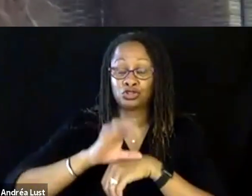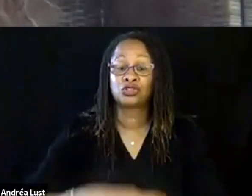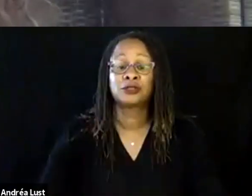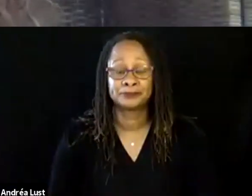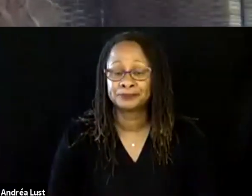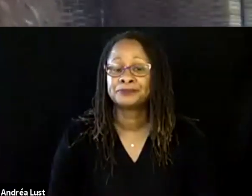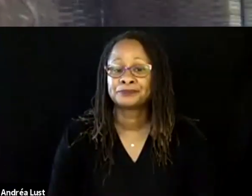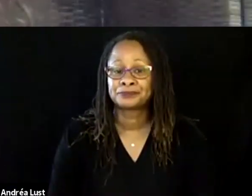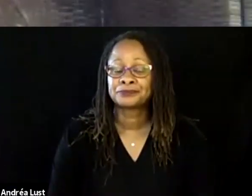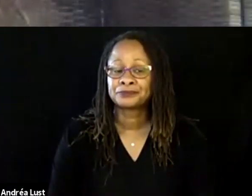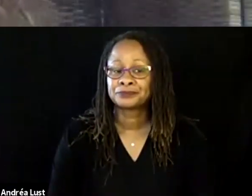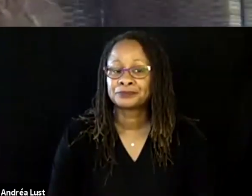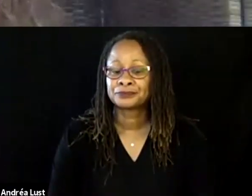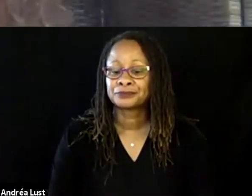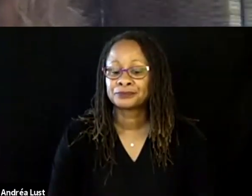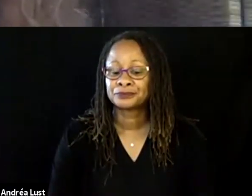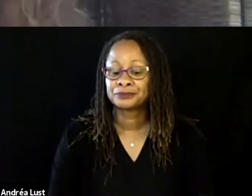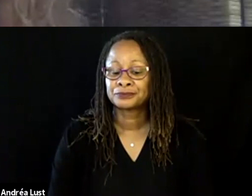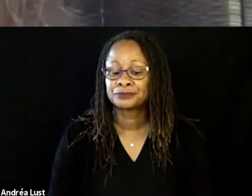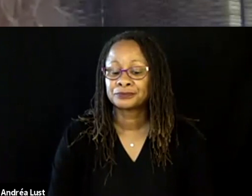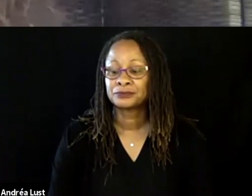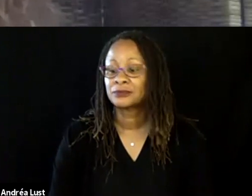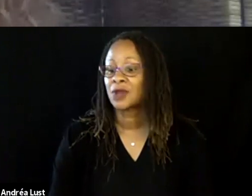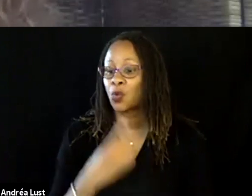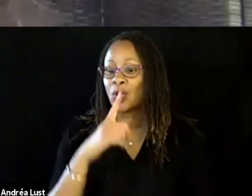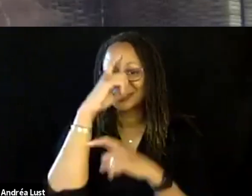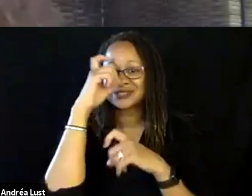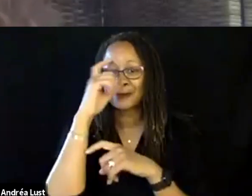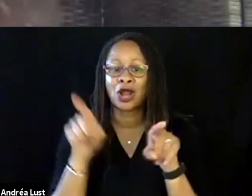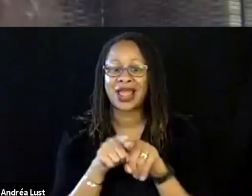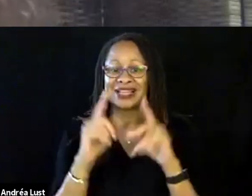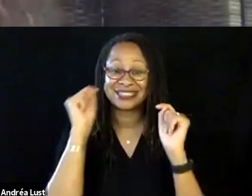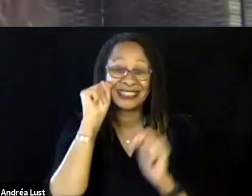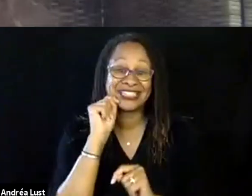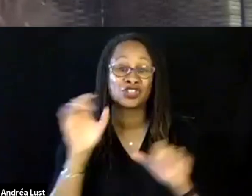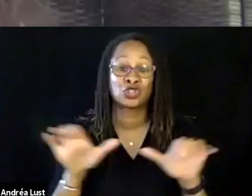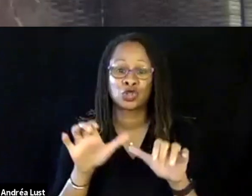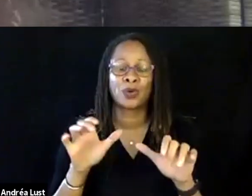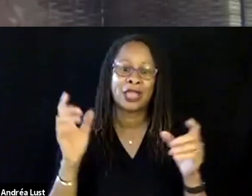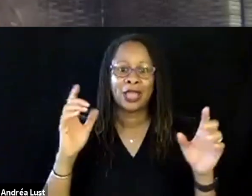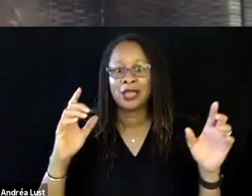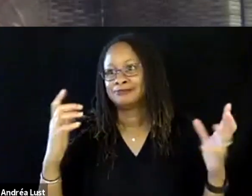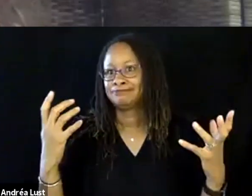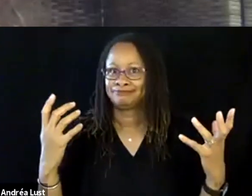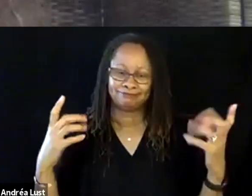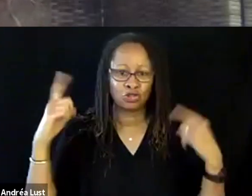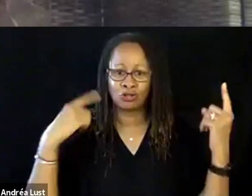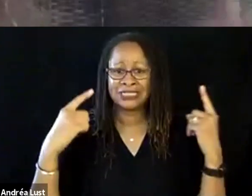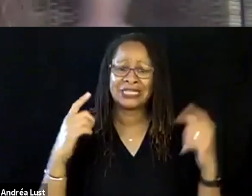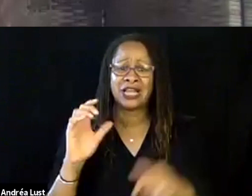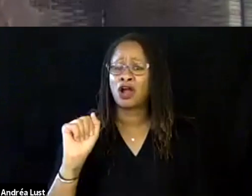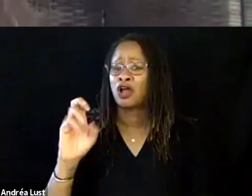and you spent one of your summers as a teenager doing crazy aerobics for like 3 hours a day.